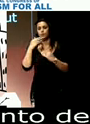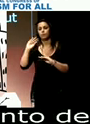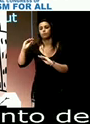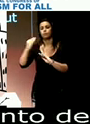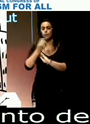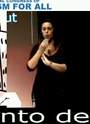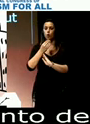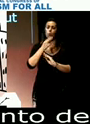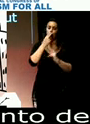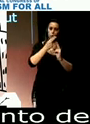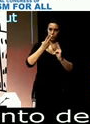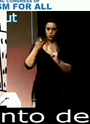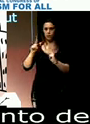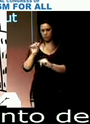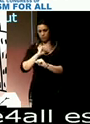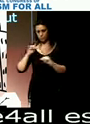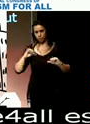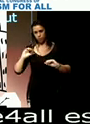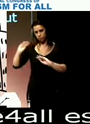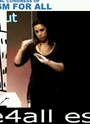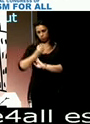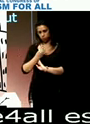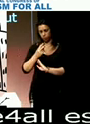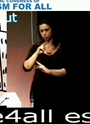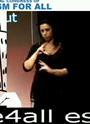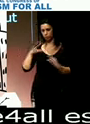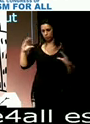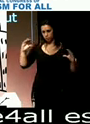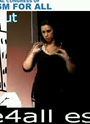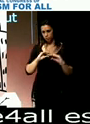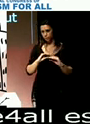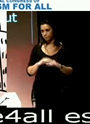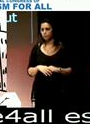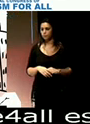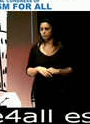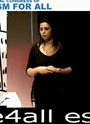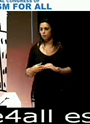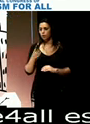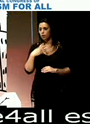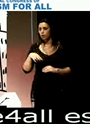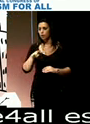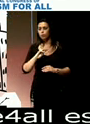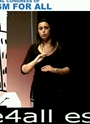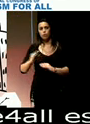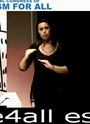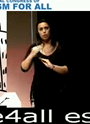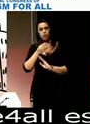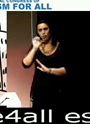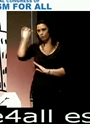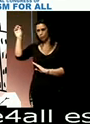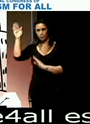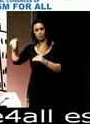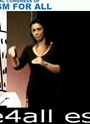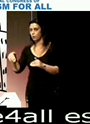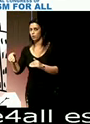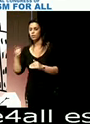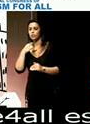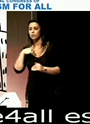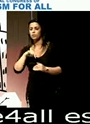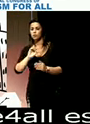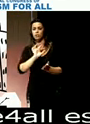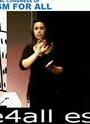subside of any kind of European project. We currently have touristic facilities in 13 Italian regions, in 2